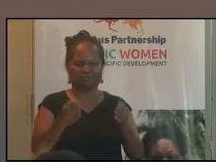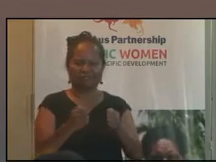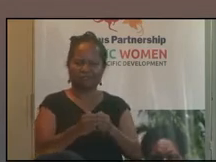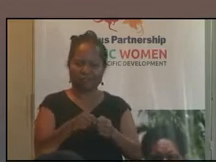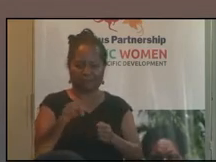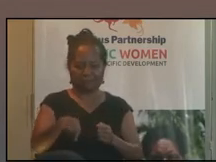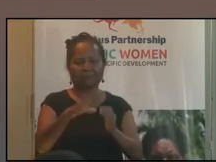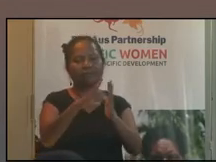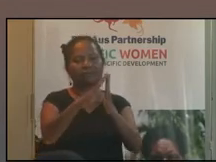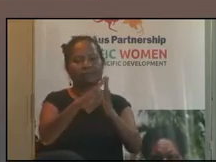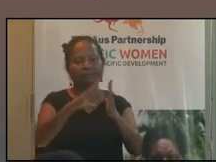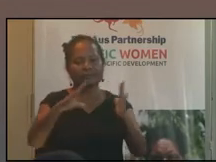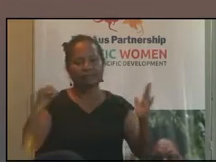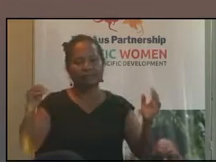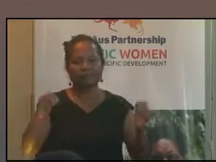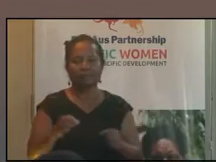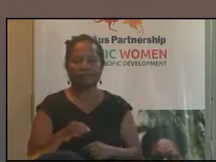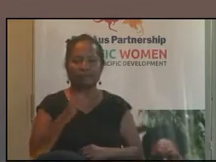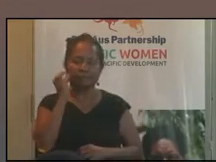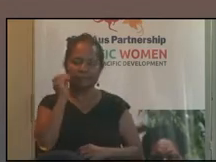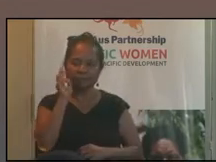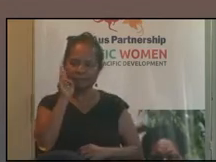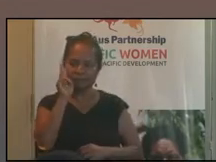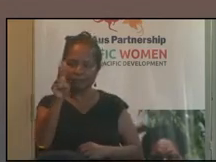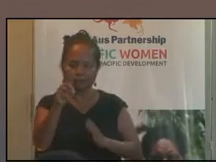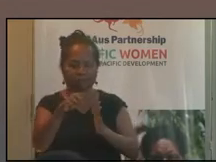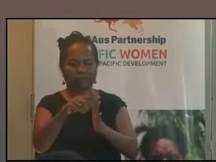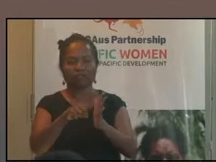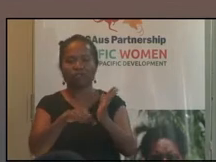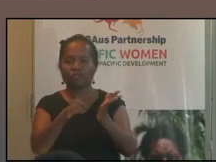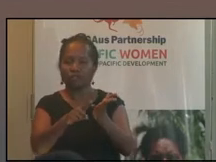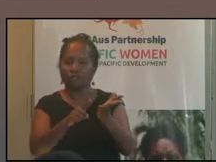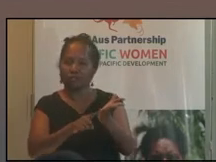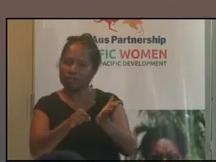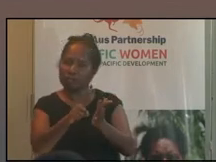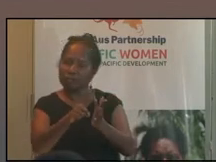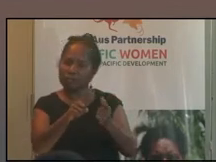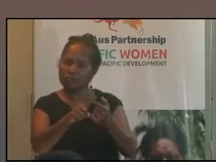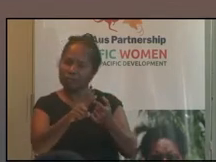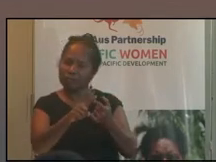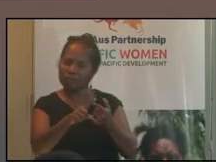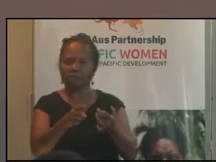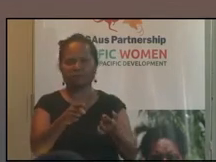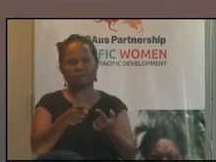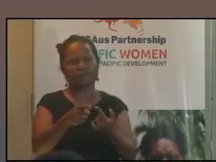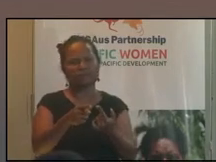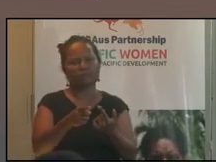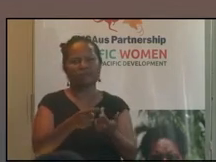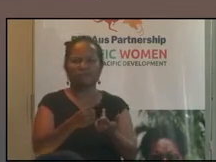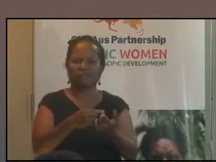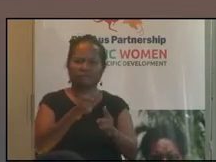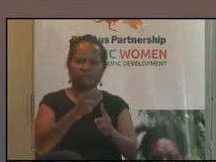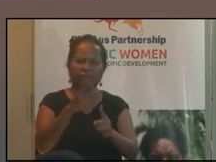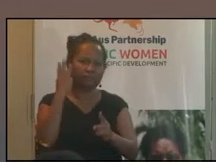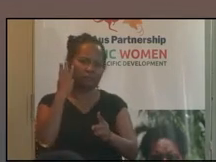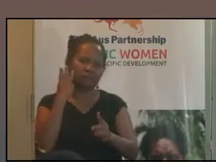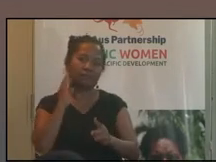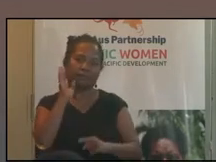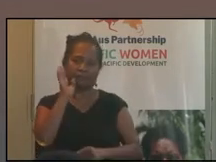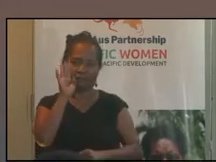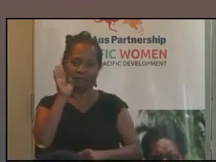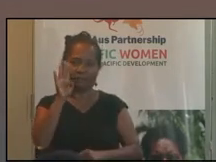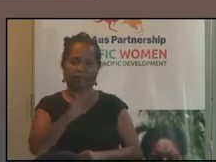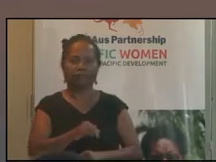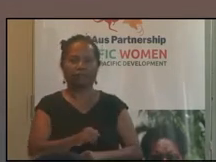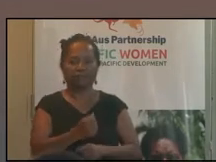PNG. When we look at Julisoso and Luzaya, who are the examples of women winners who are regular